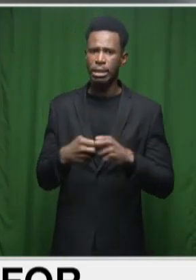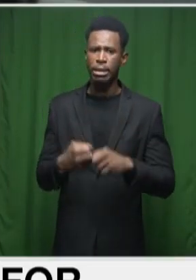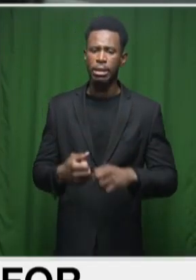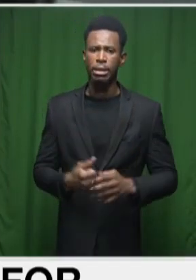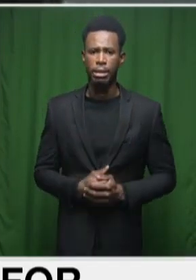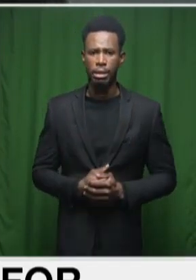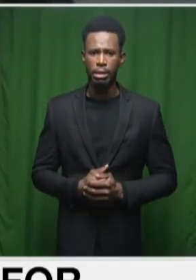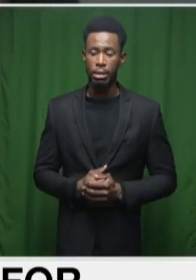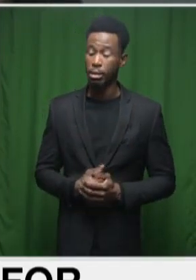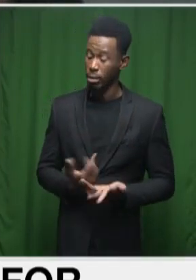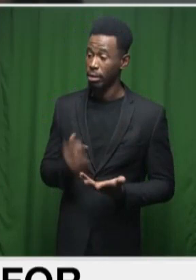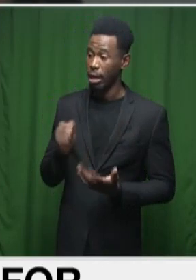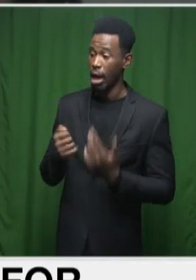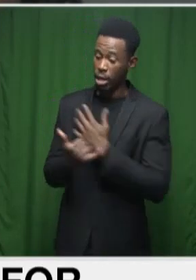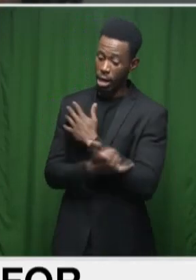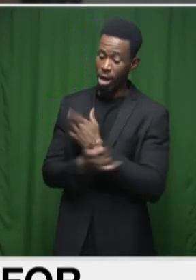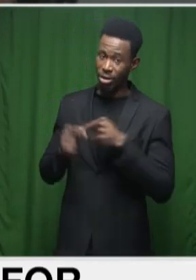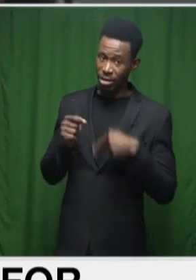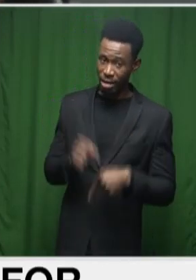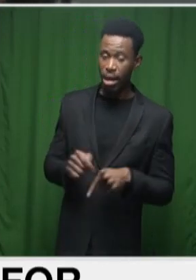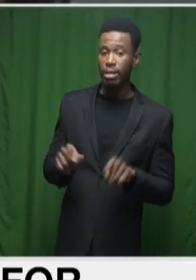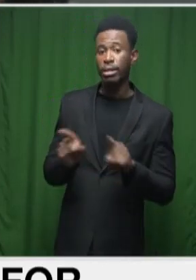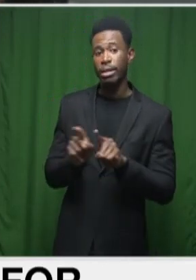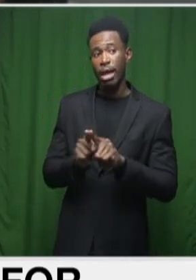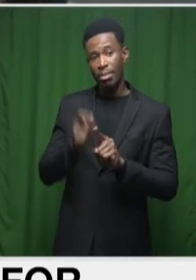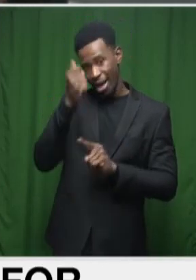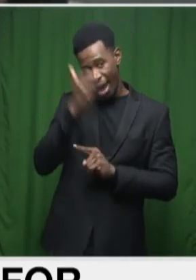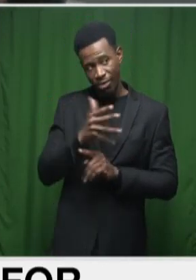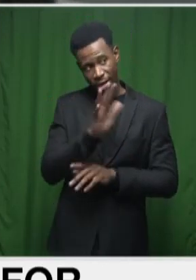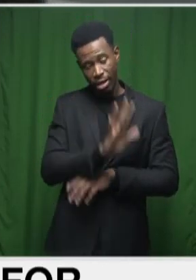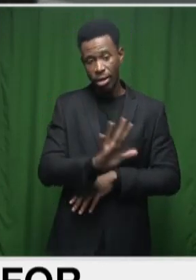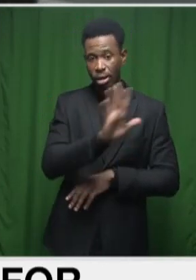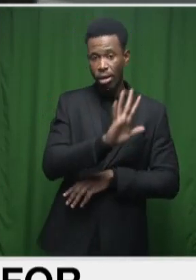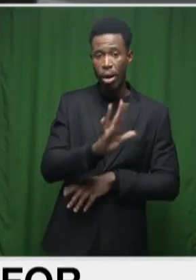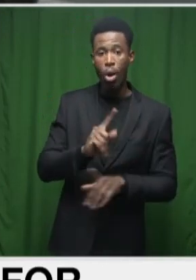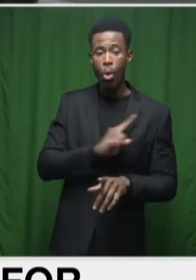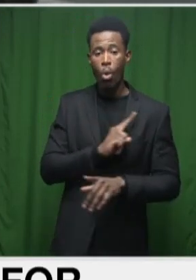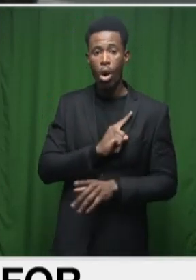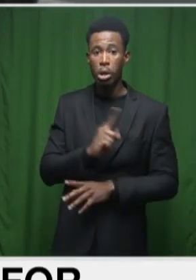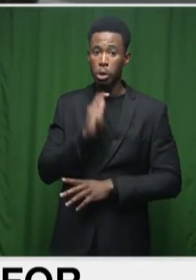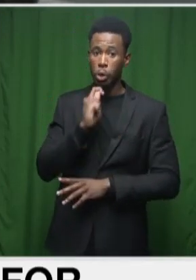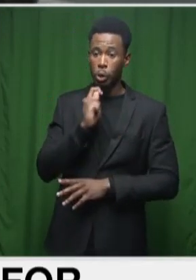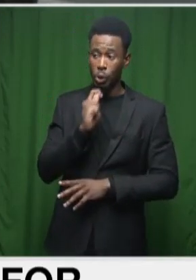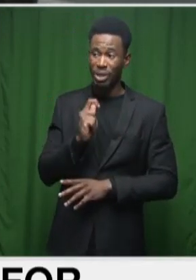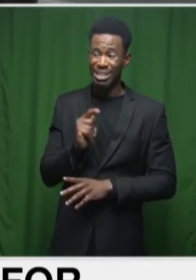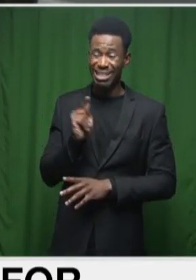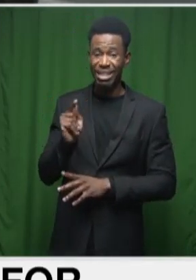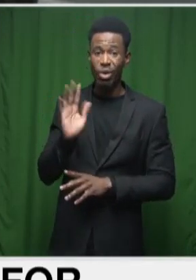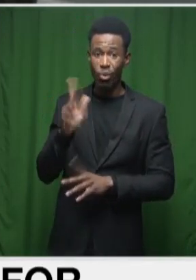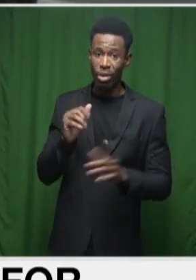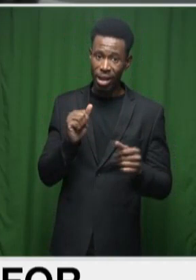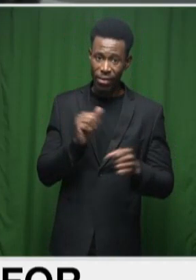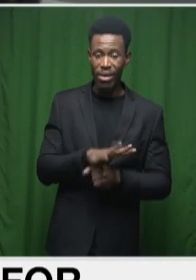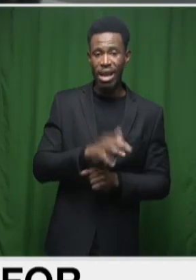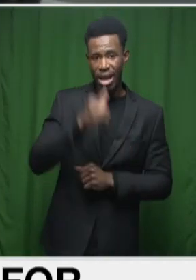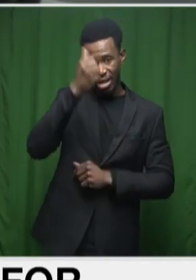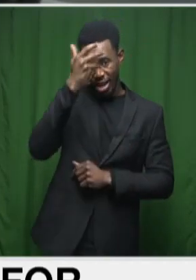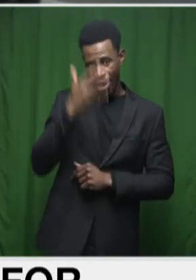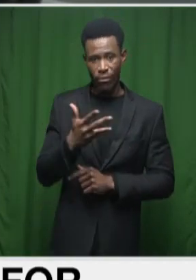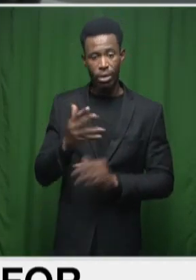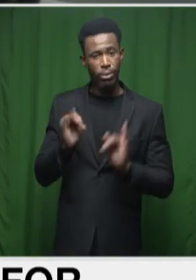The country and Africa at large, because the reality is that this is something that's going to affect the continent quite